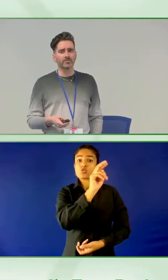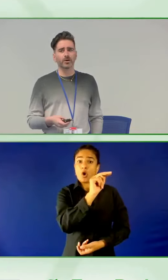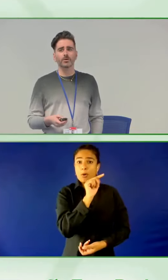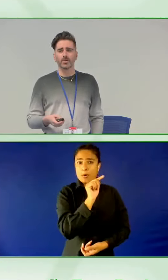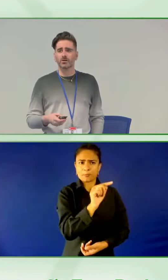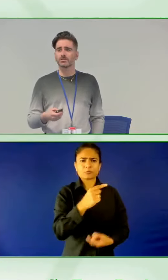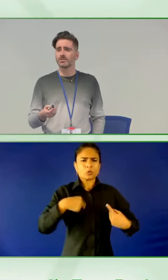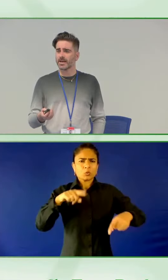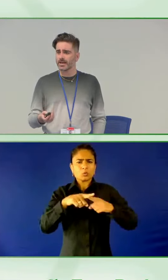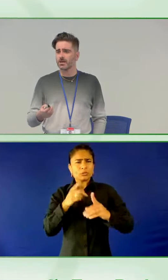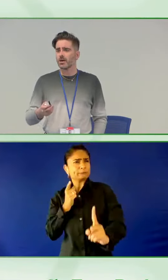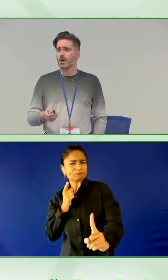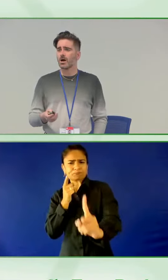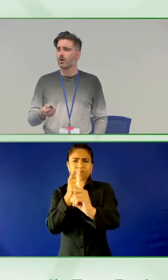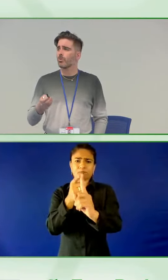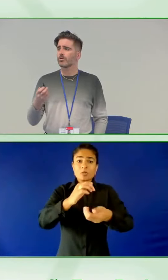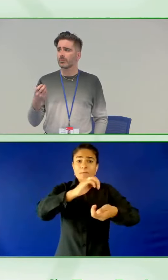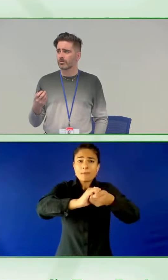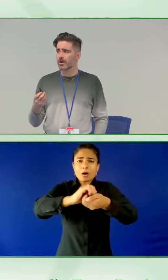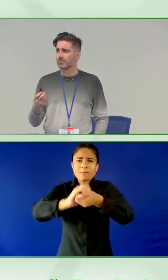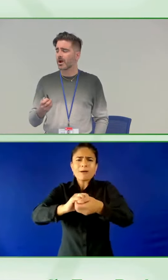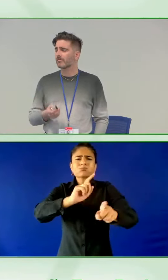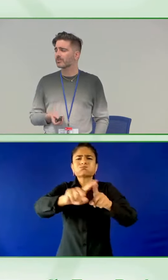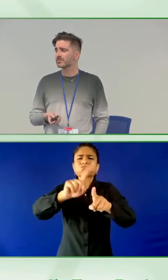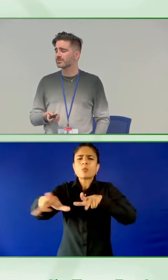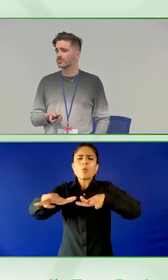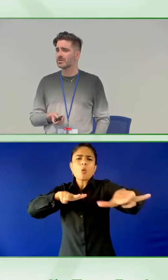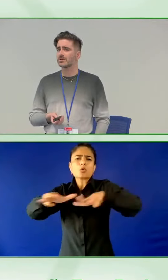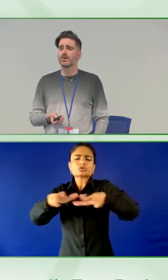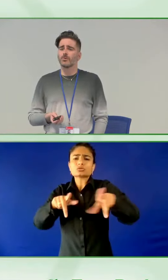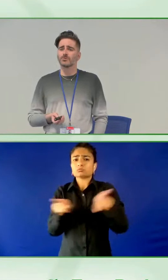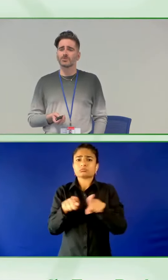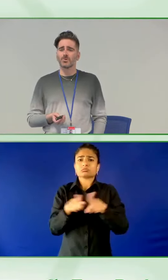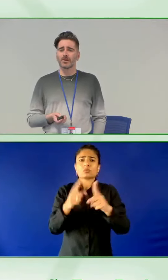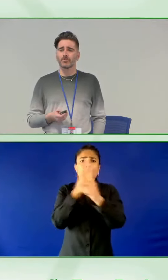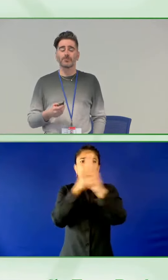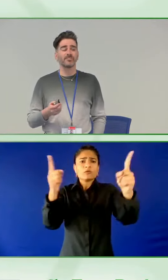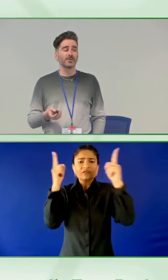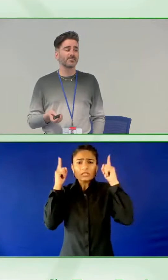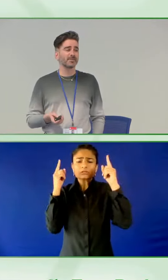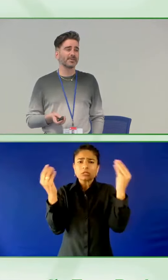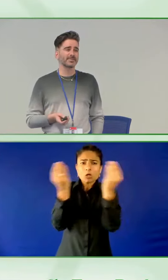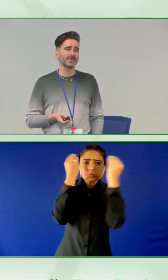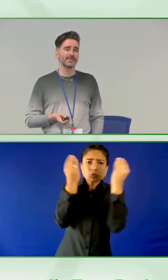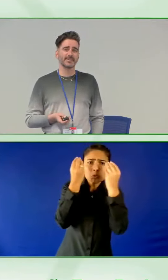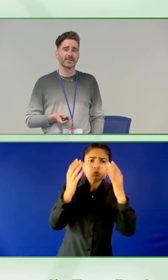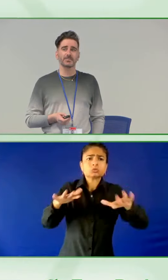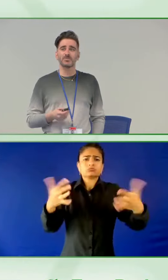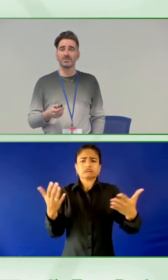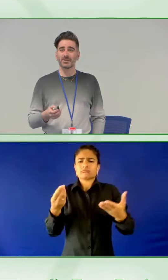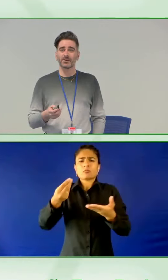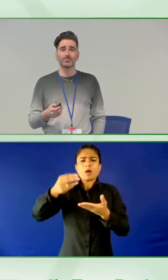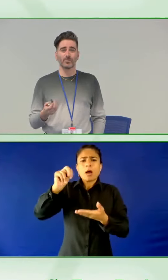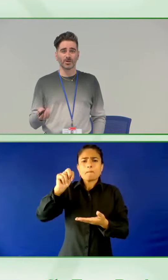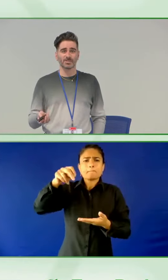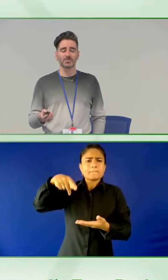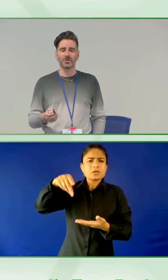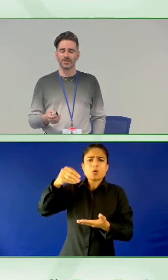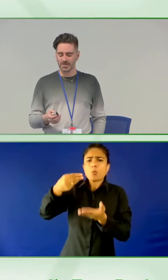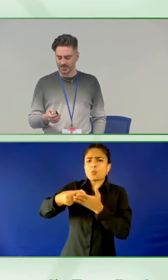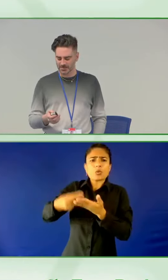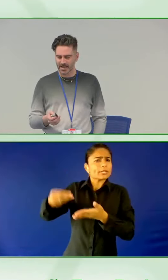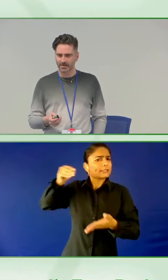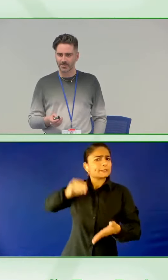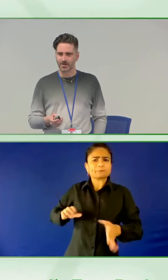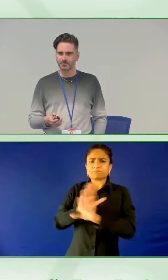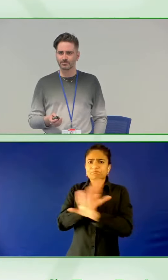that you may have heard about today or throughout the conference this week, which is why we are very, very excited again to be here and